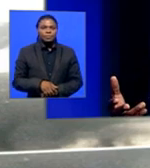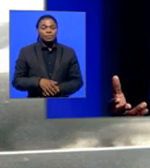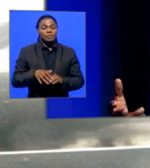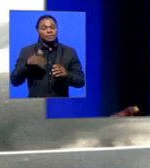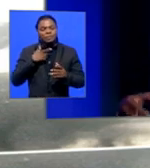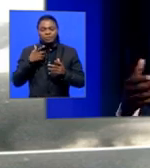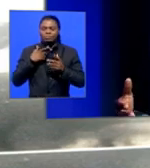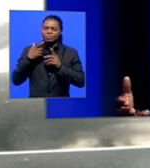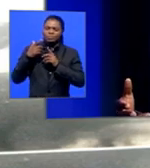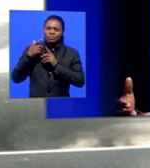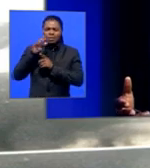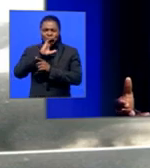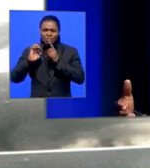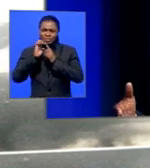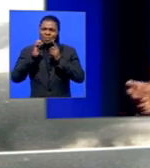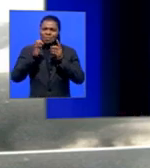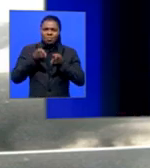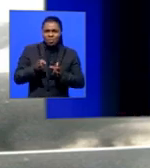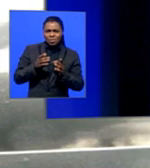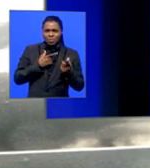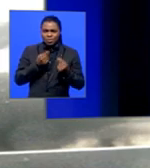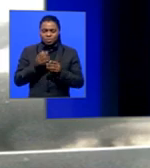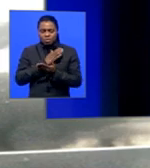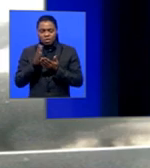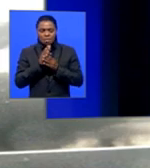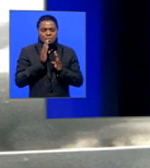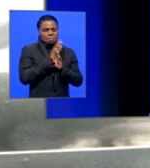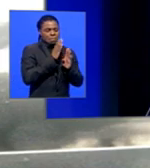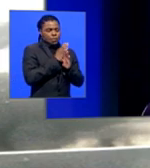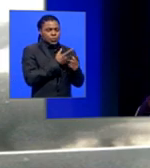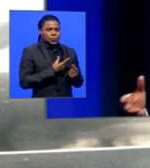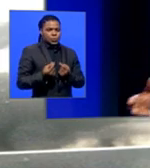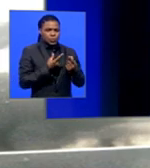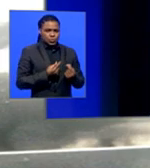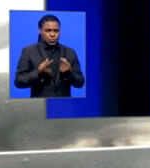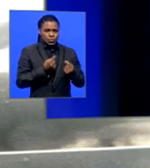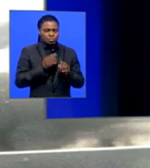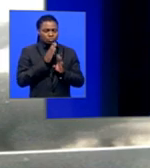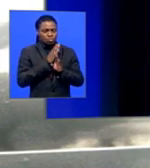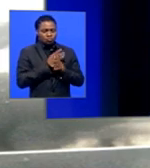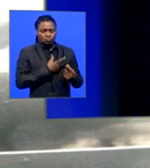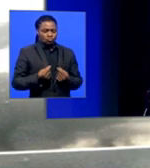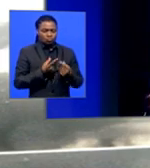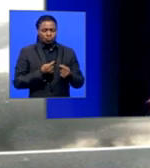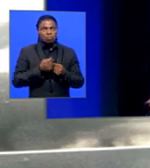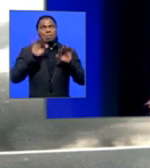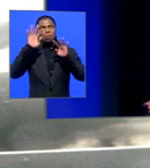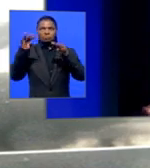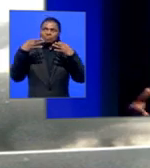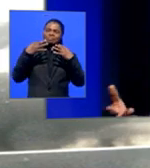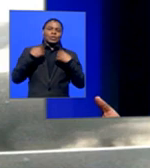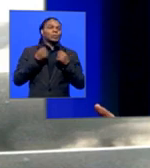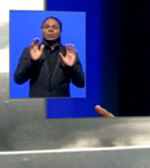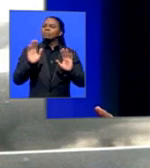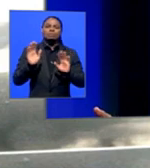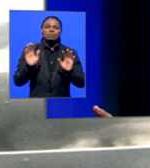rituals will take place, and certain rituals, of course, some of them private, in the private space, not just publicly.